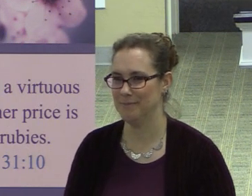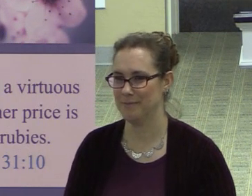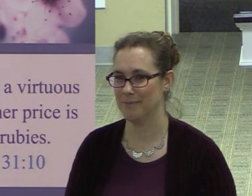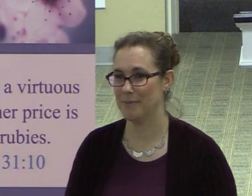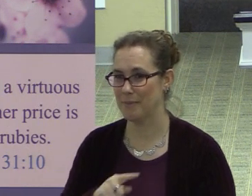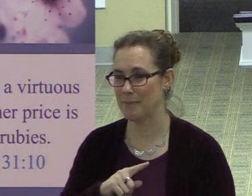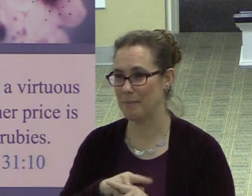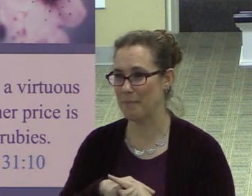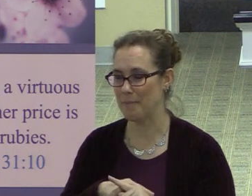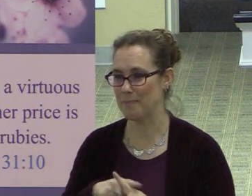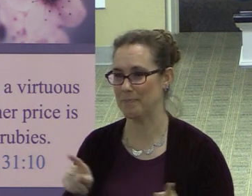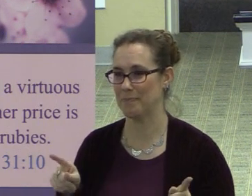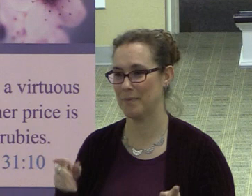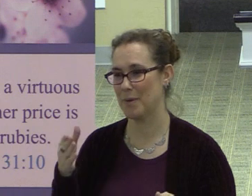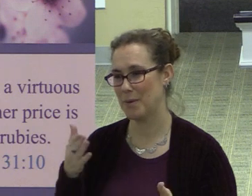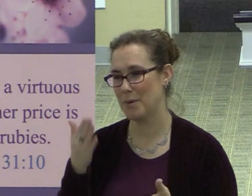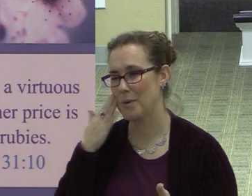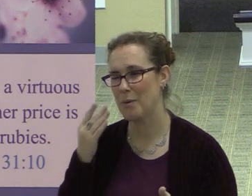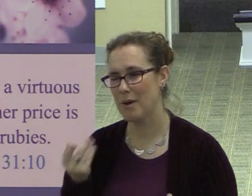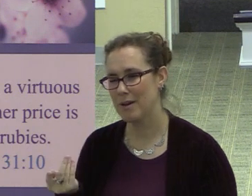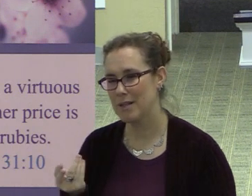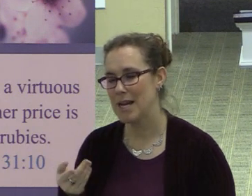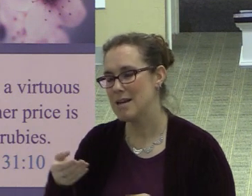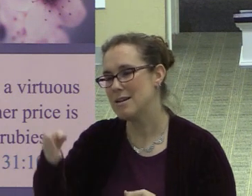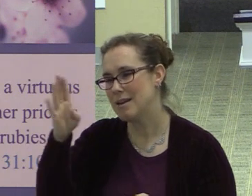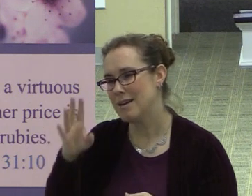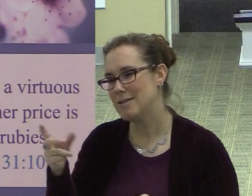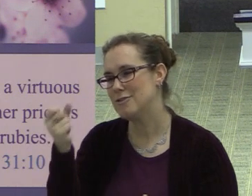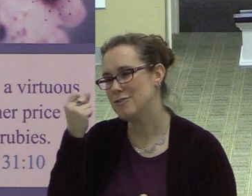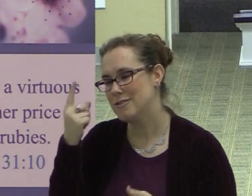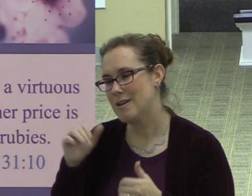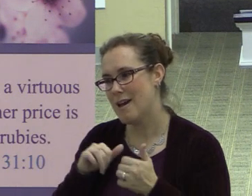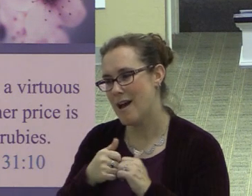But you know what? God understood how they thought.